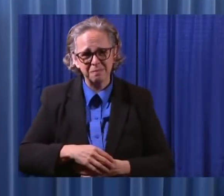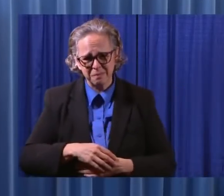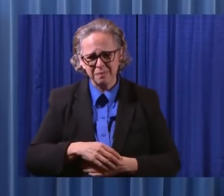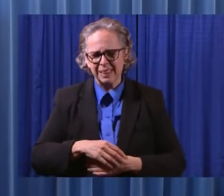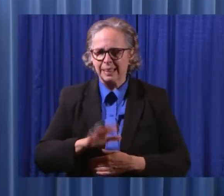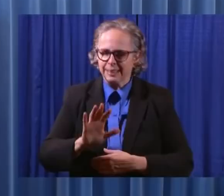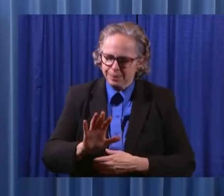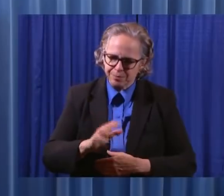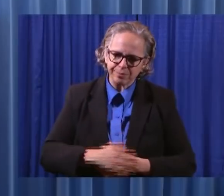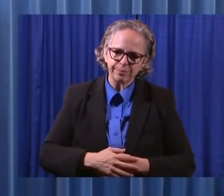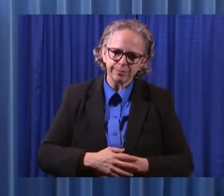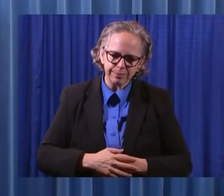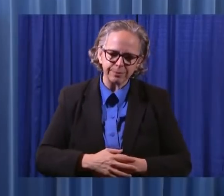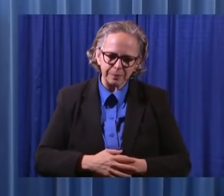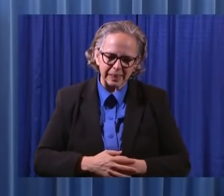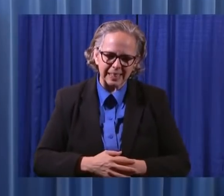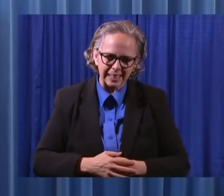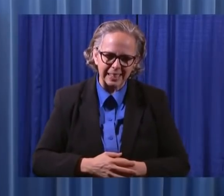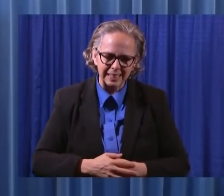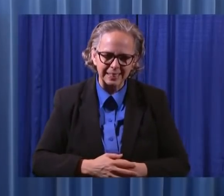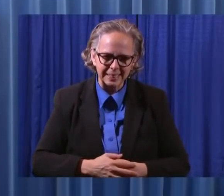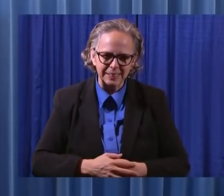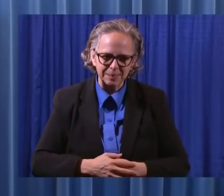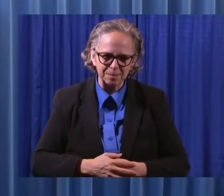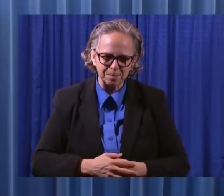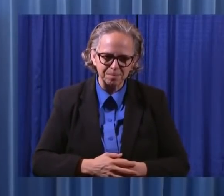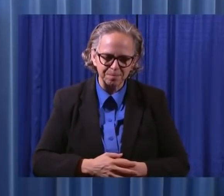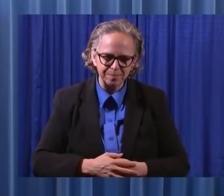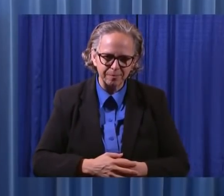say that